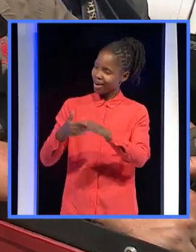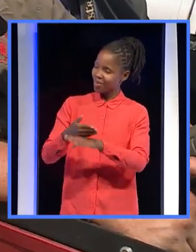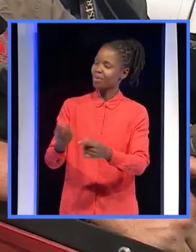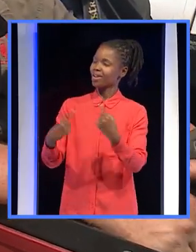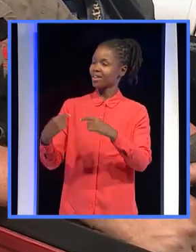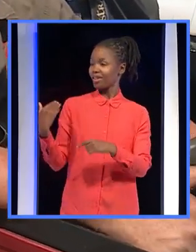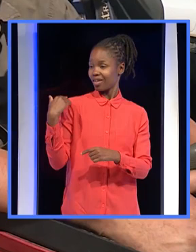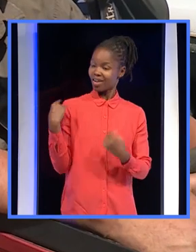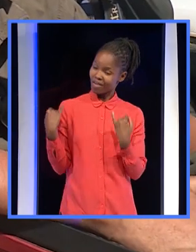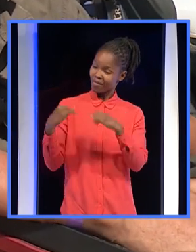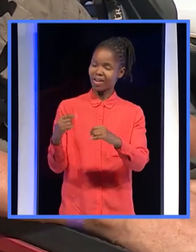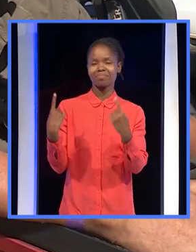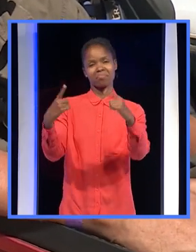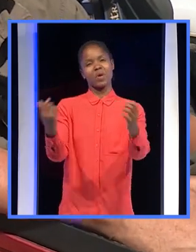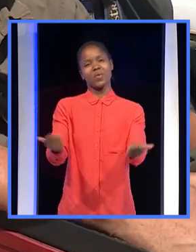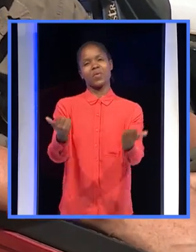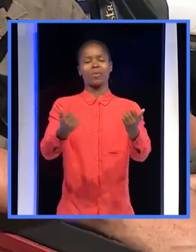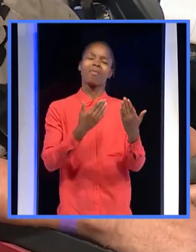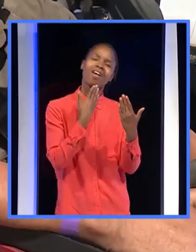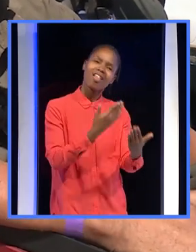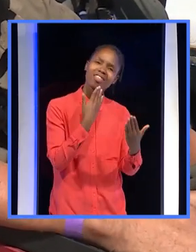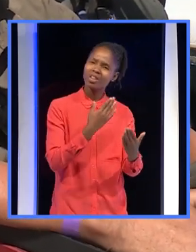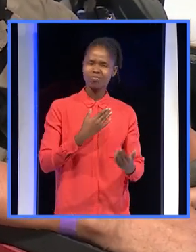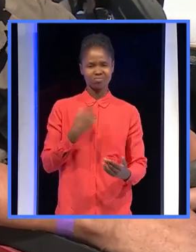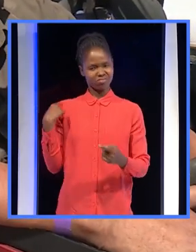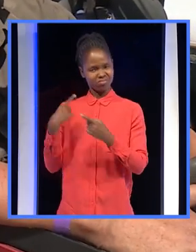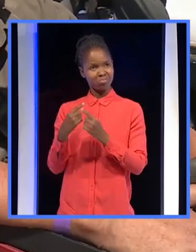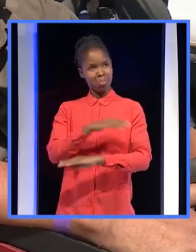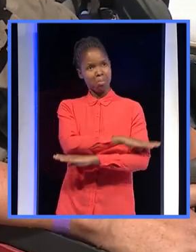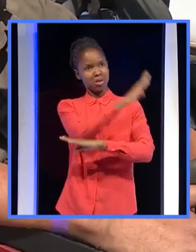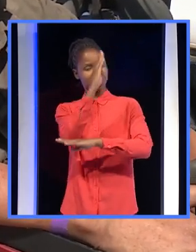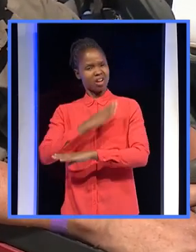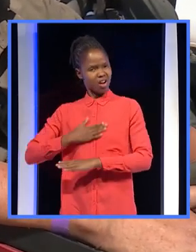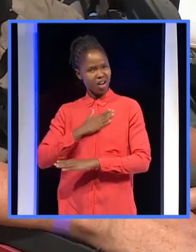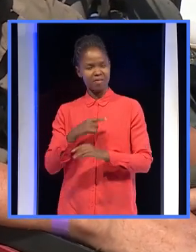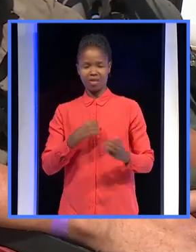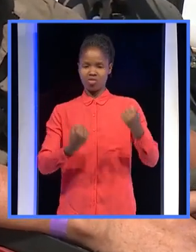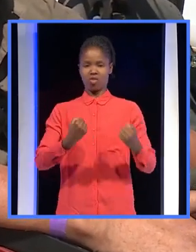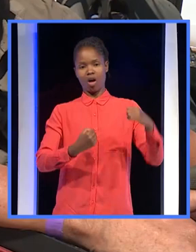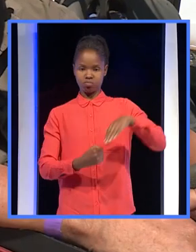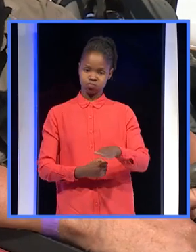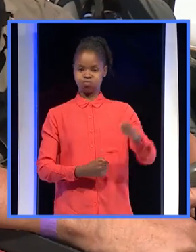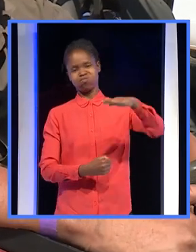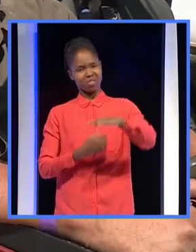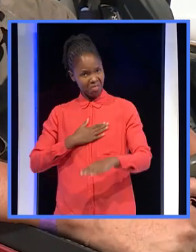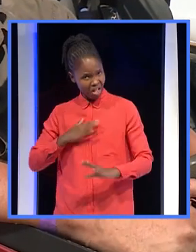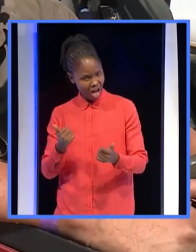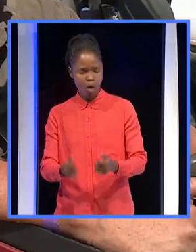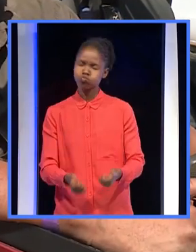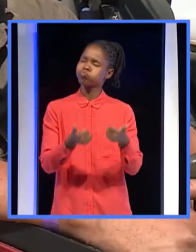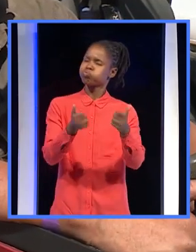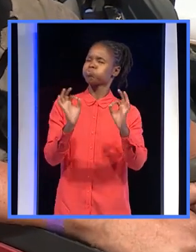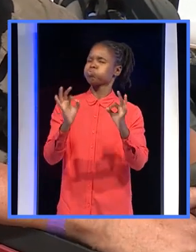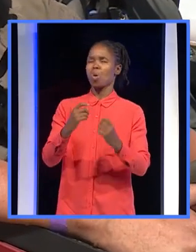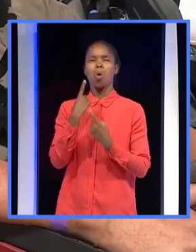word, we are here. Thank you very much. How are you feeling so far today with your performance or your car's performance? Nah, it's going okay. You